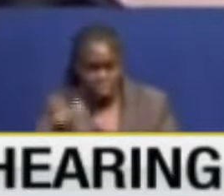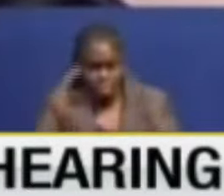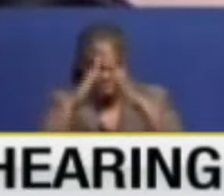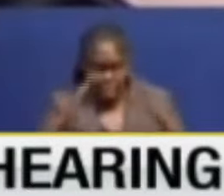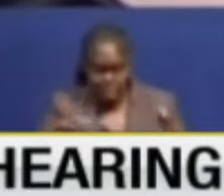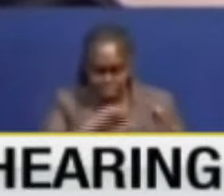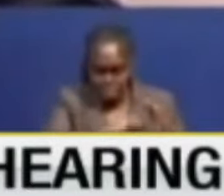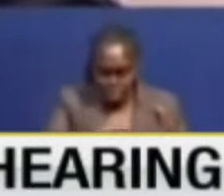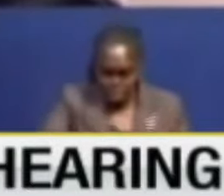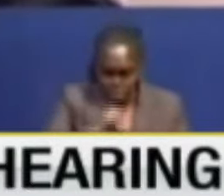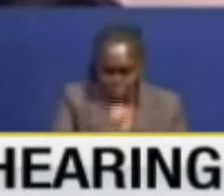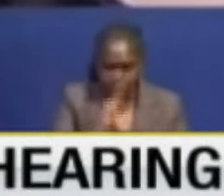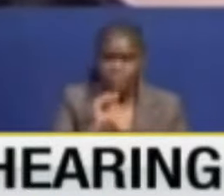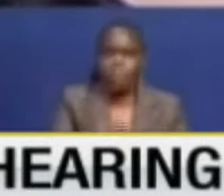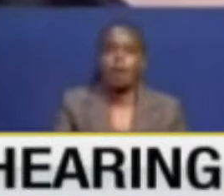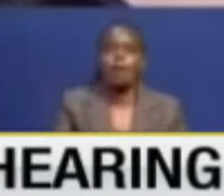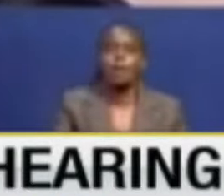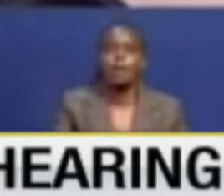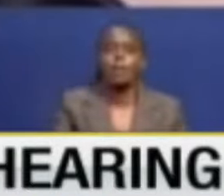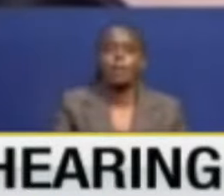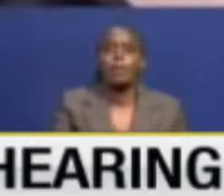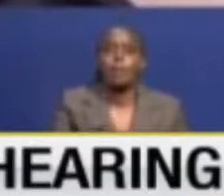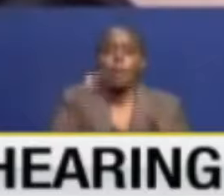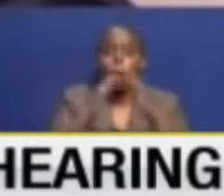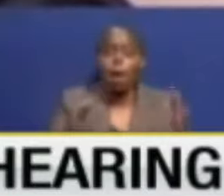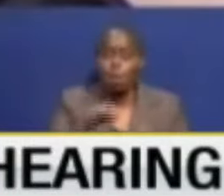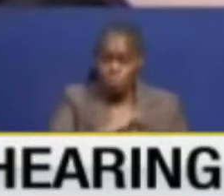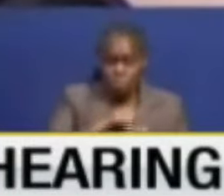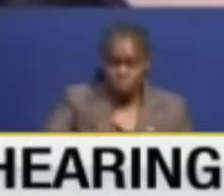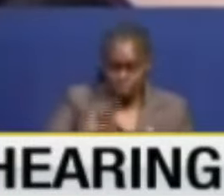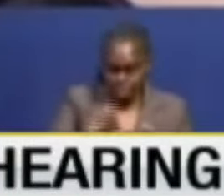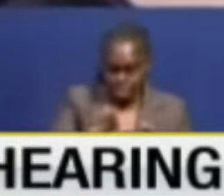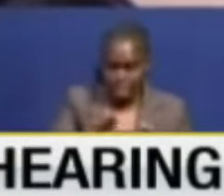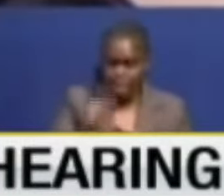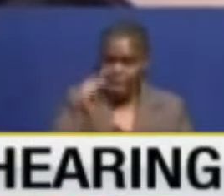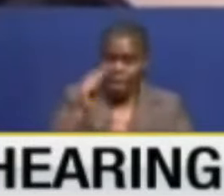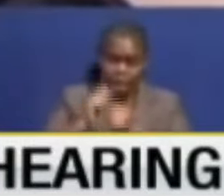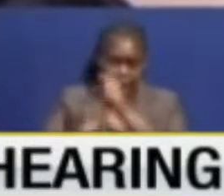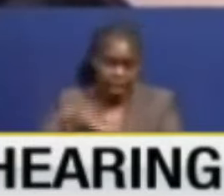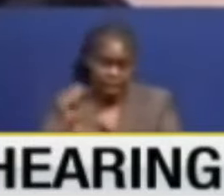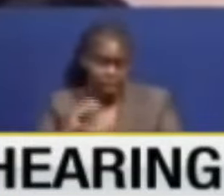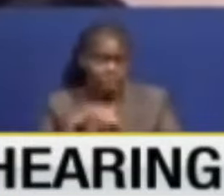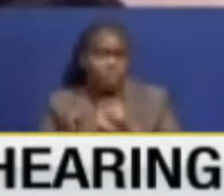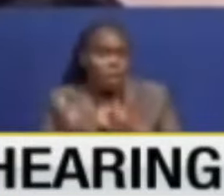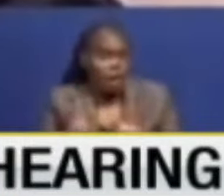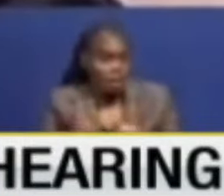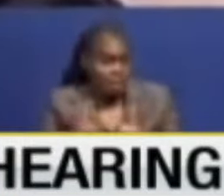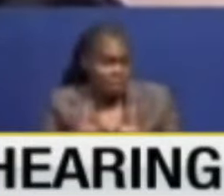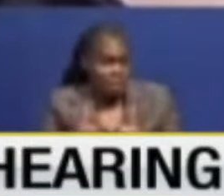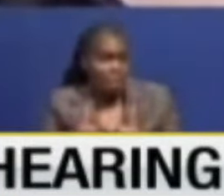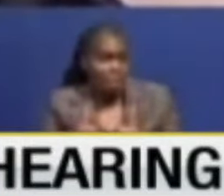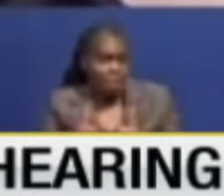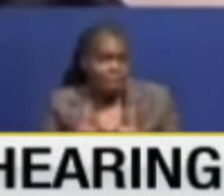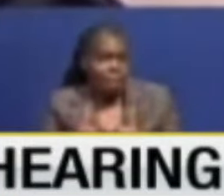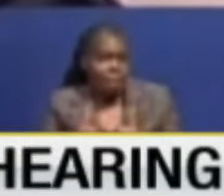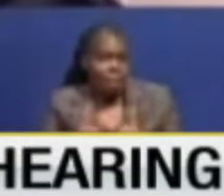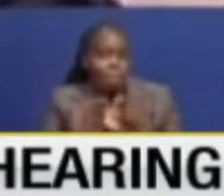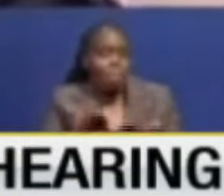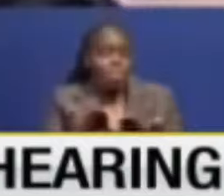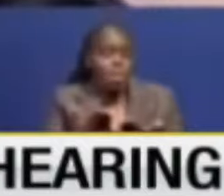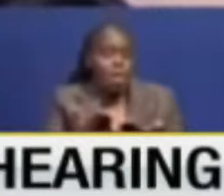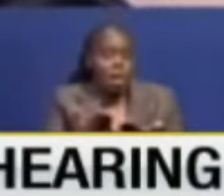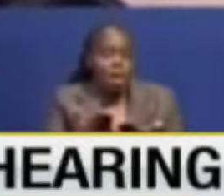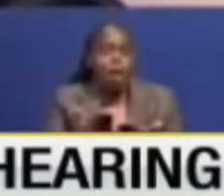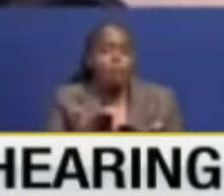house has done its work. This is the house that will go to the history of this republic, that it has been out to